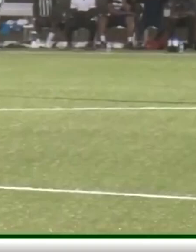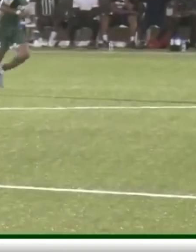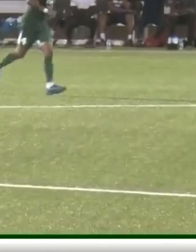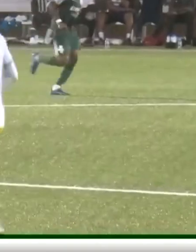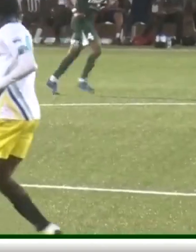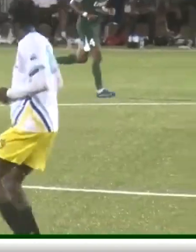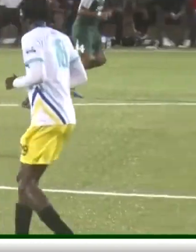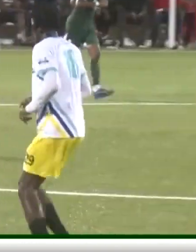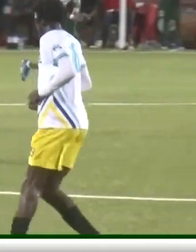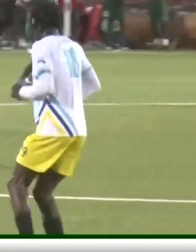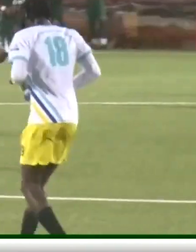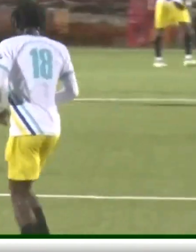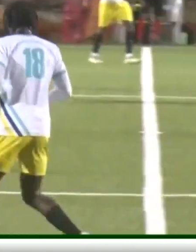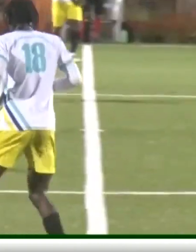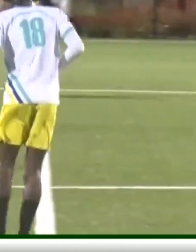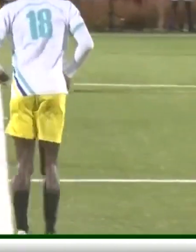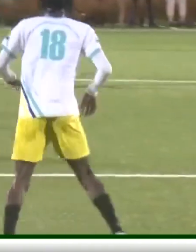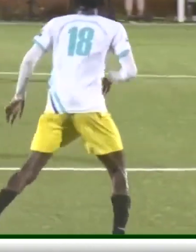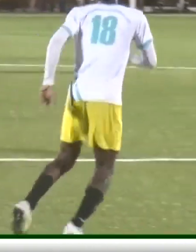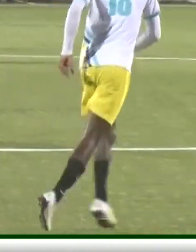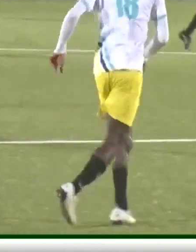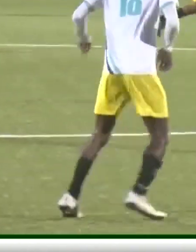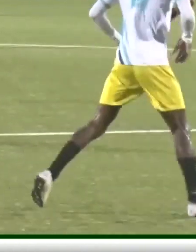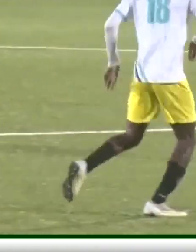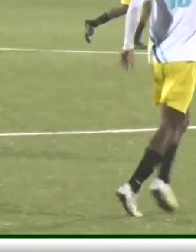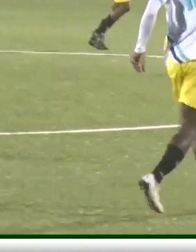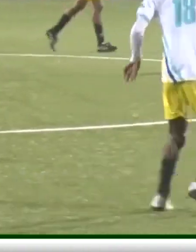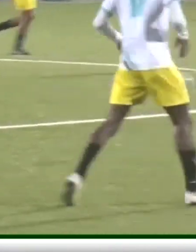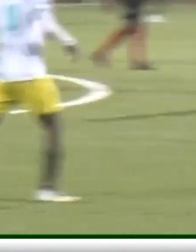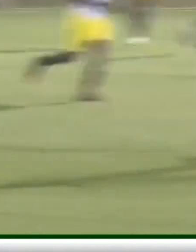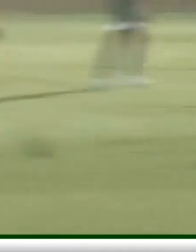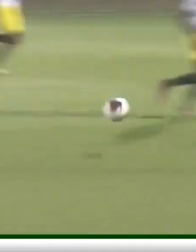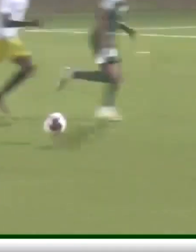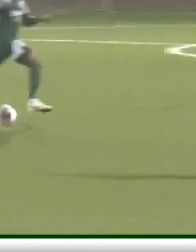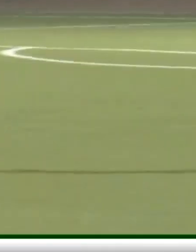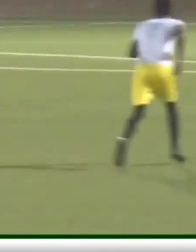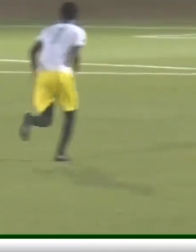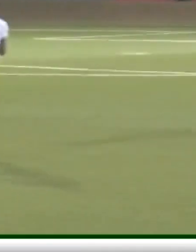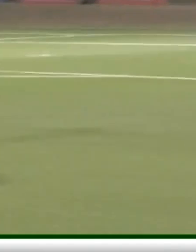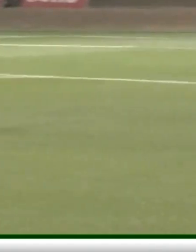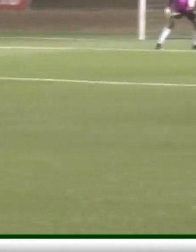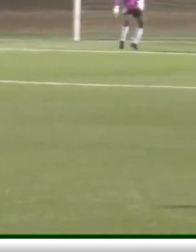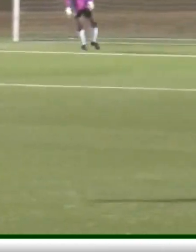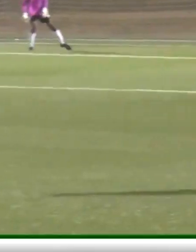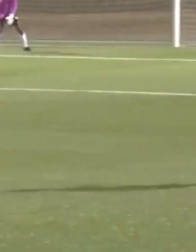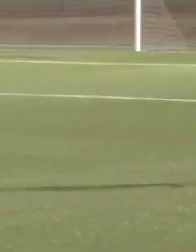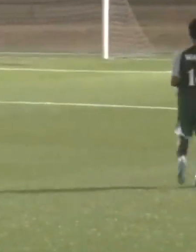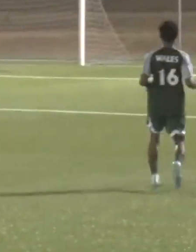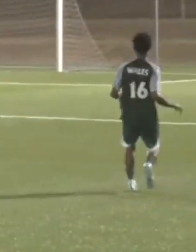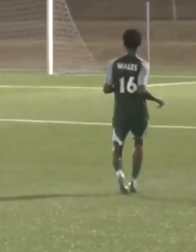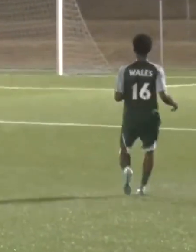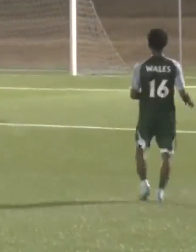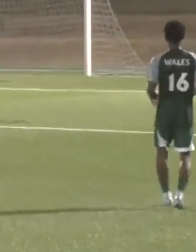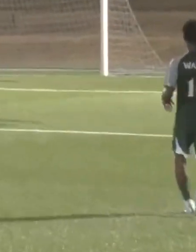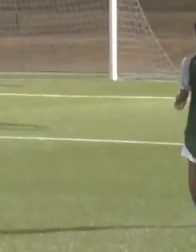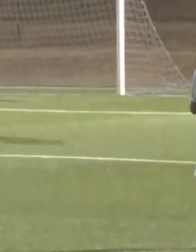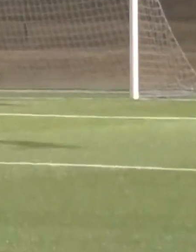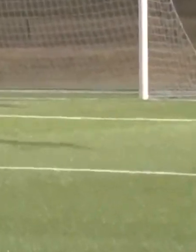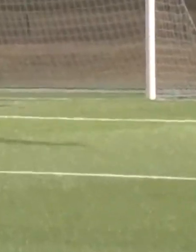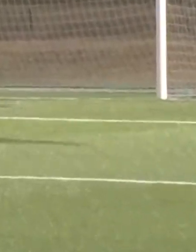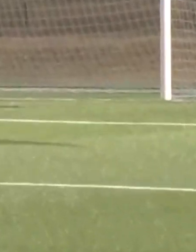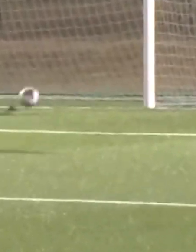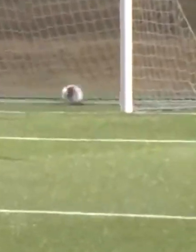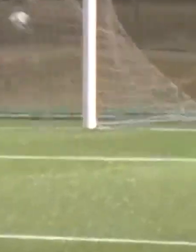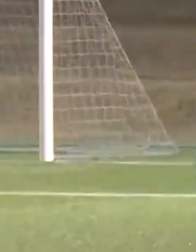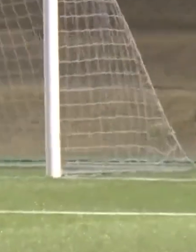of ends and the floodgates open from the 60th minute onward. Jaheem Neblet surgical to Akil Applewhite. Take your